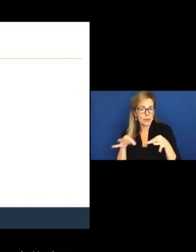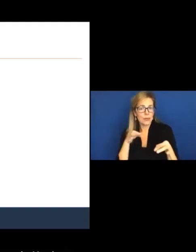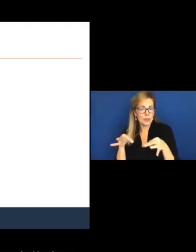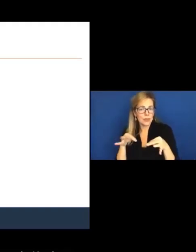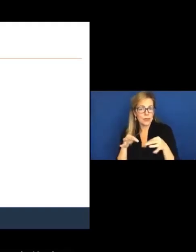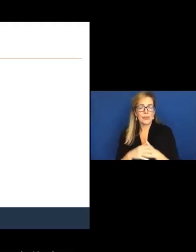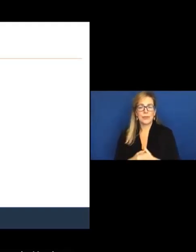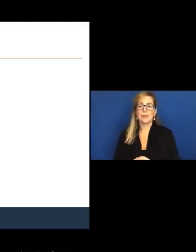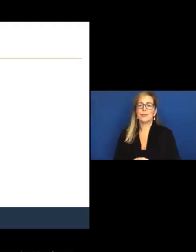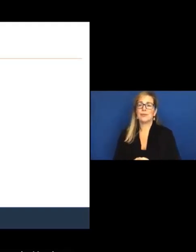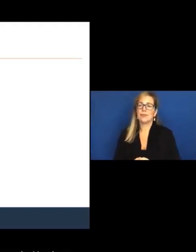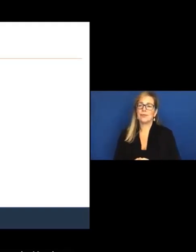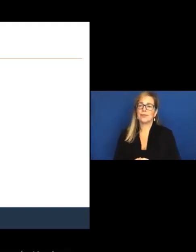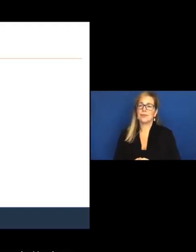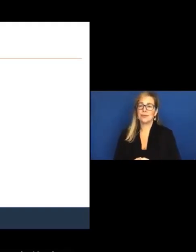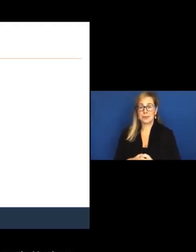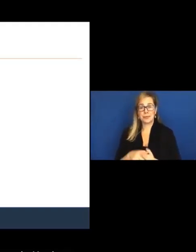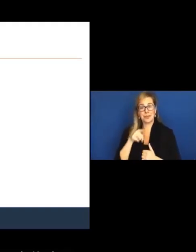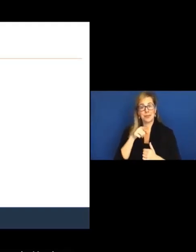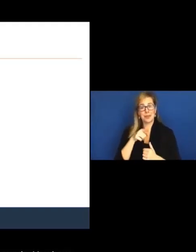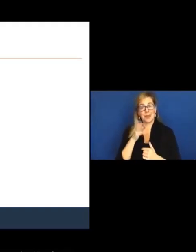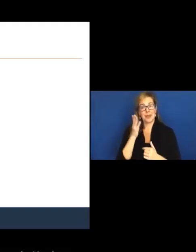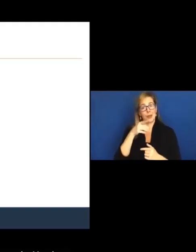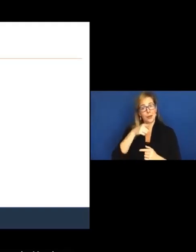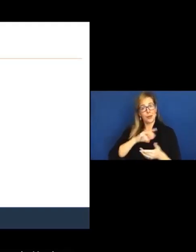You have a role as an interpreter.